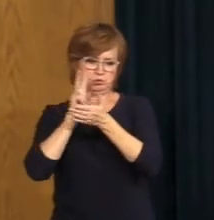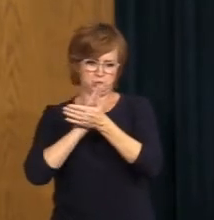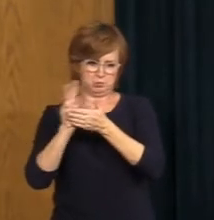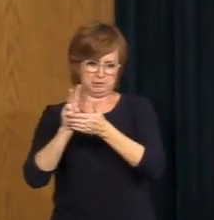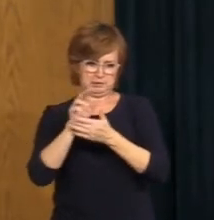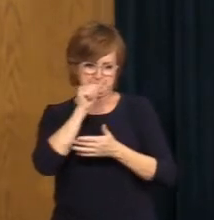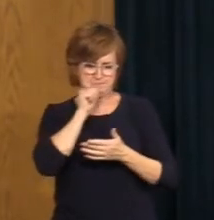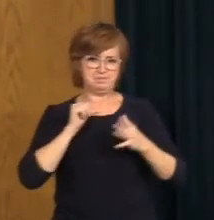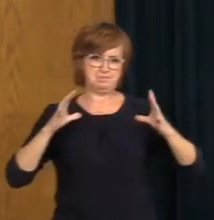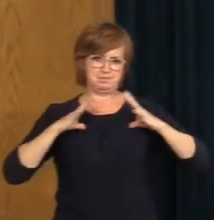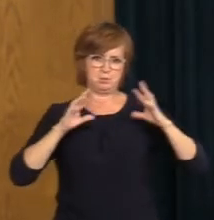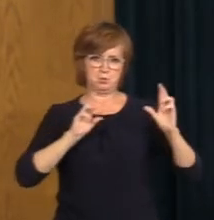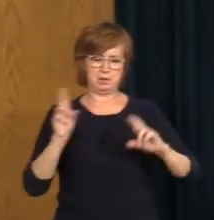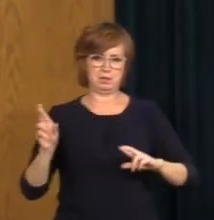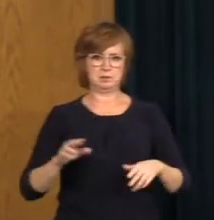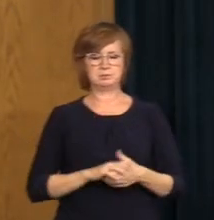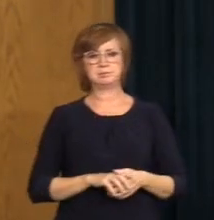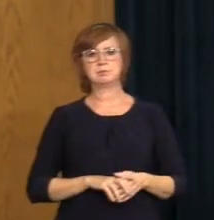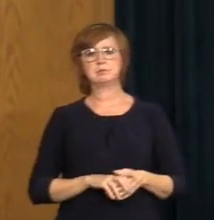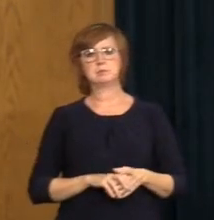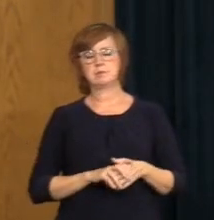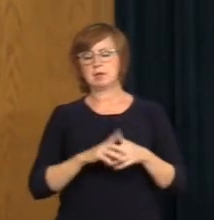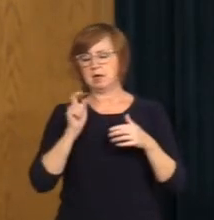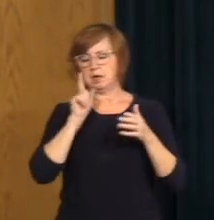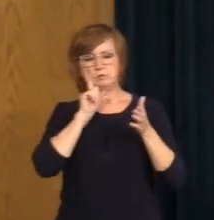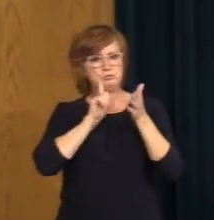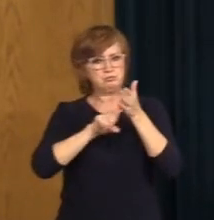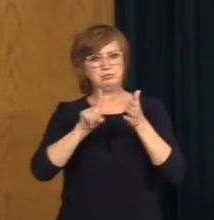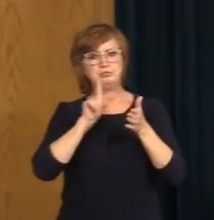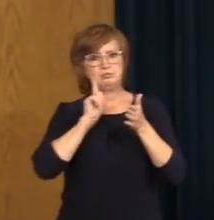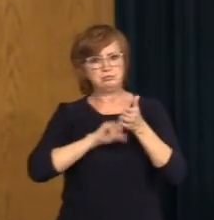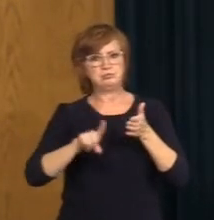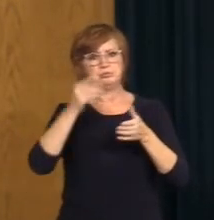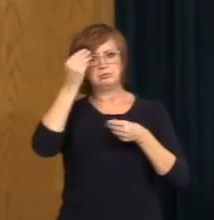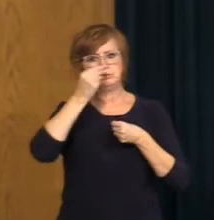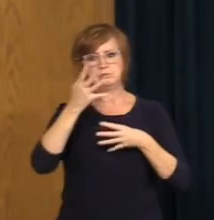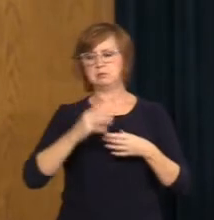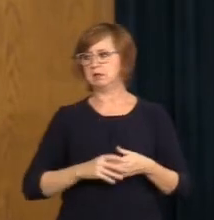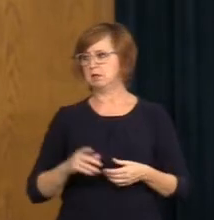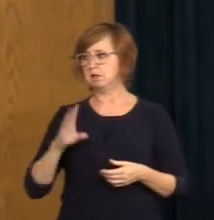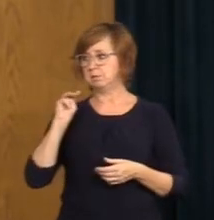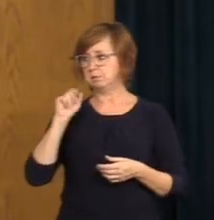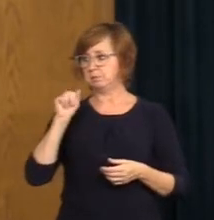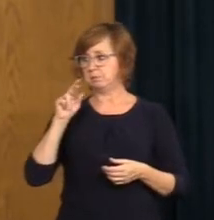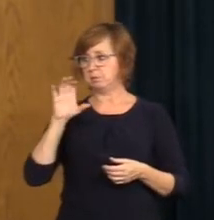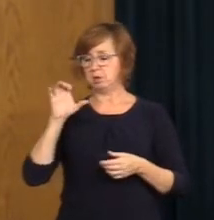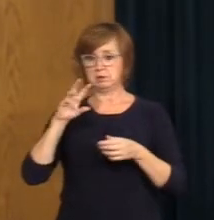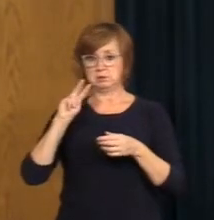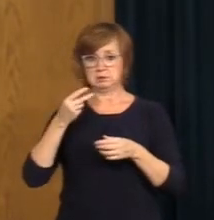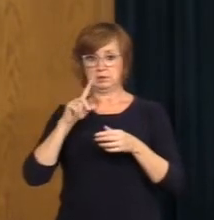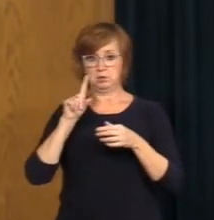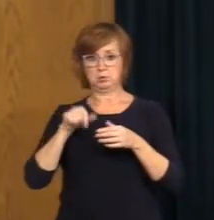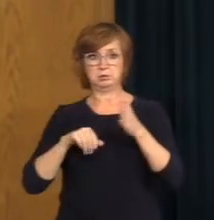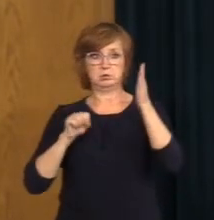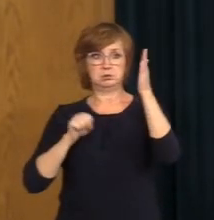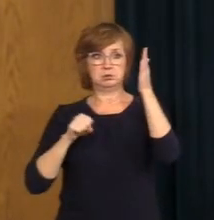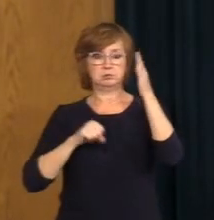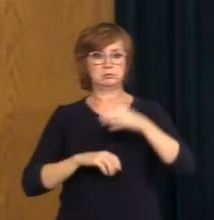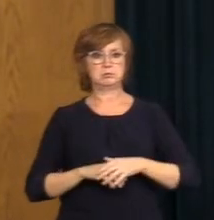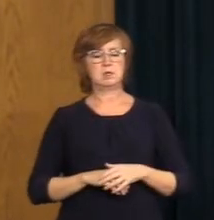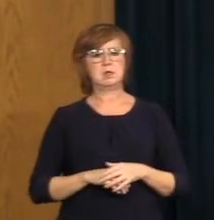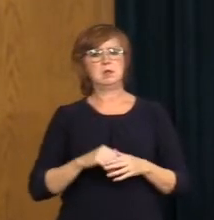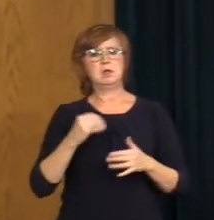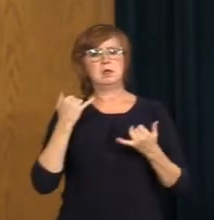we'll obviously continue to monitor and update guidance as required. Mark, do you have a follow-up? Yes,